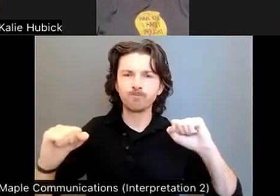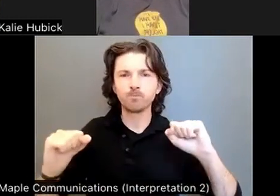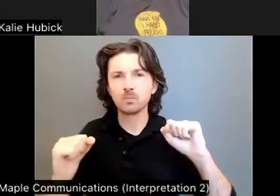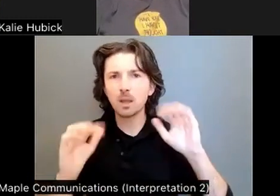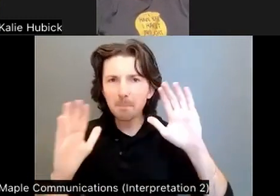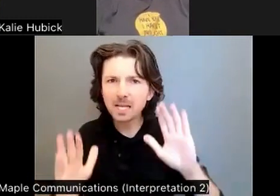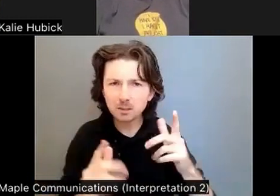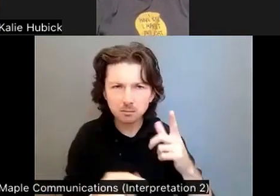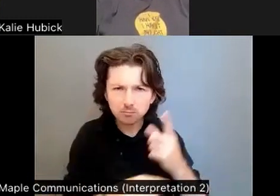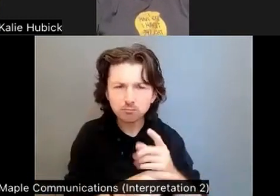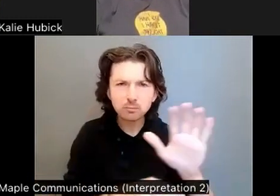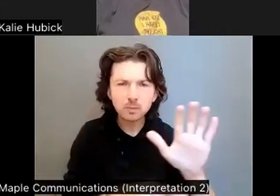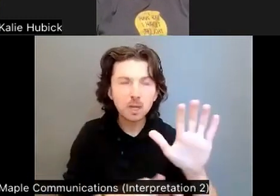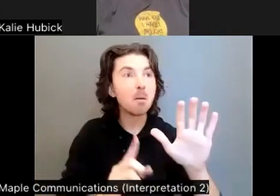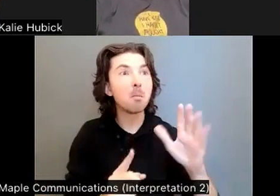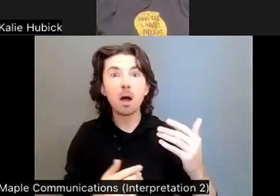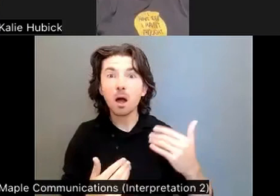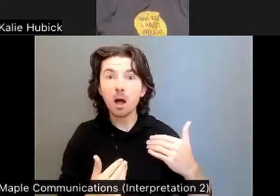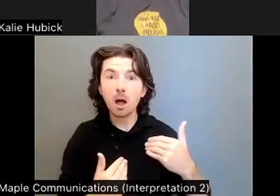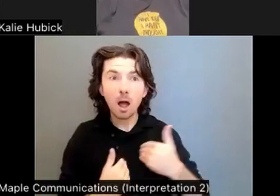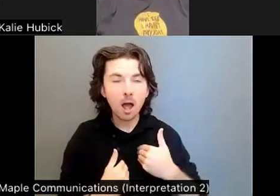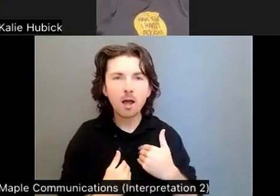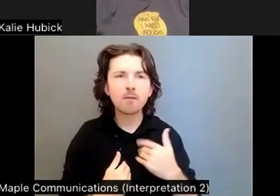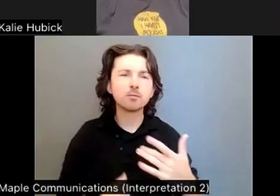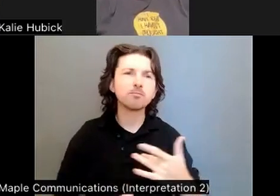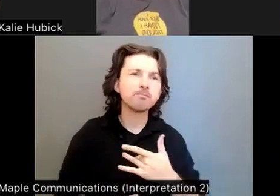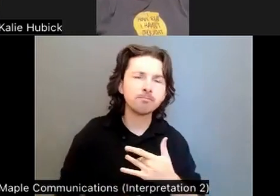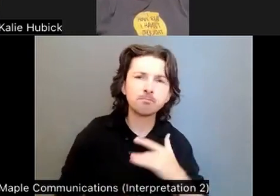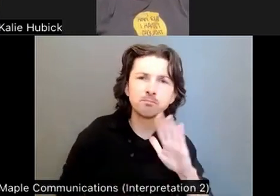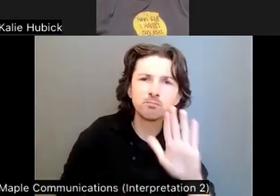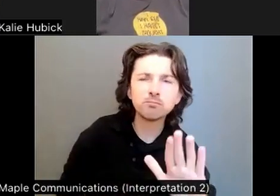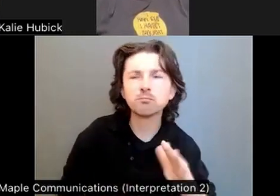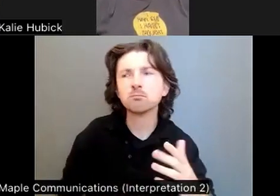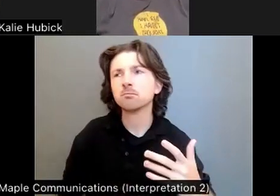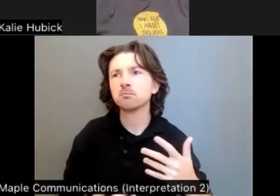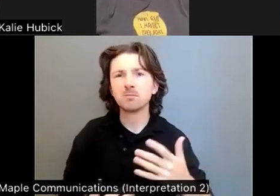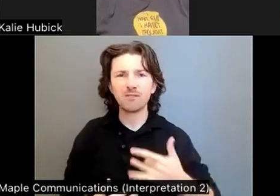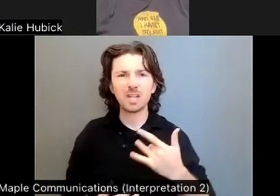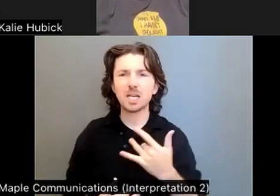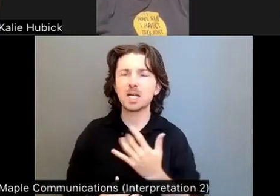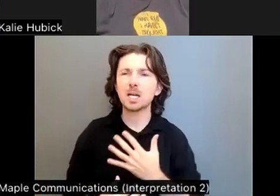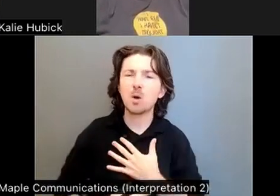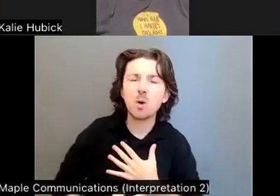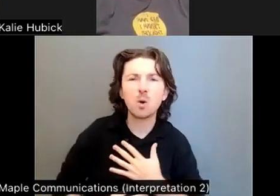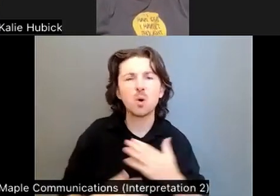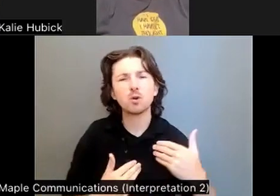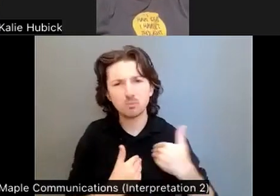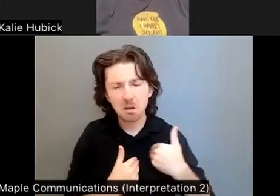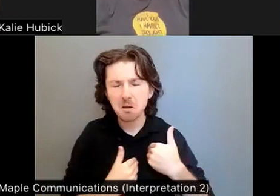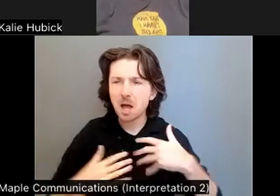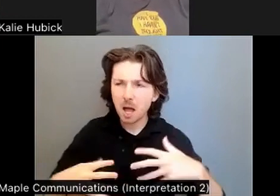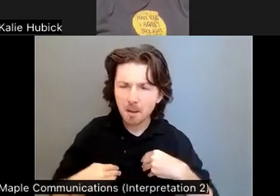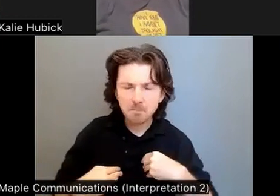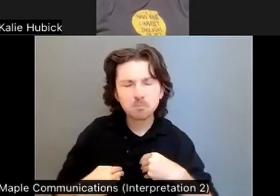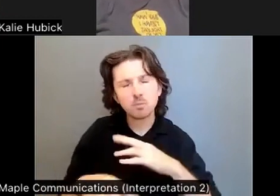to this profession with compassion, or at least thinking about liability, when the thought comes to them of having